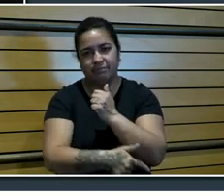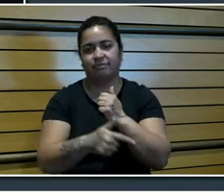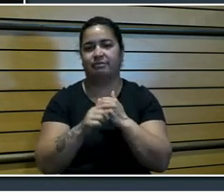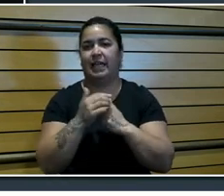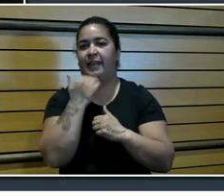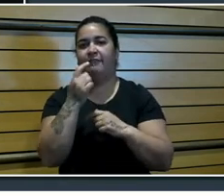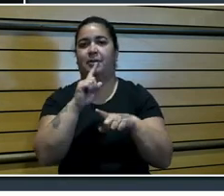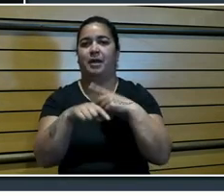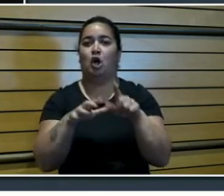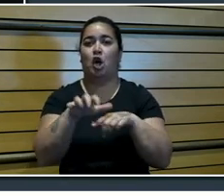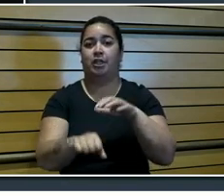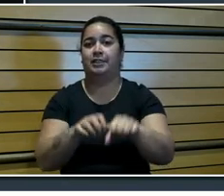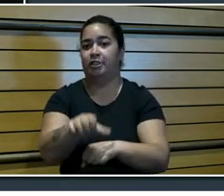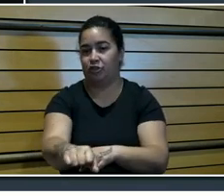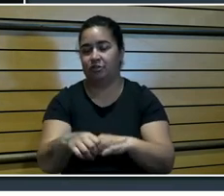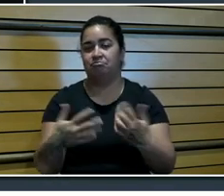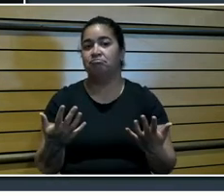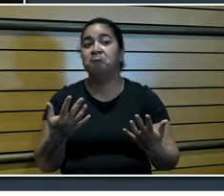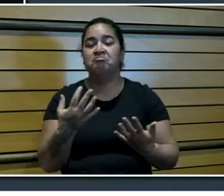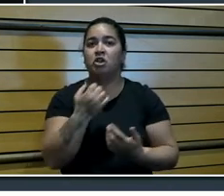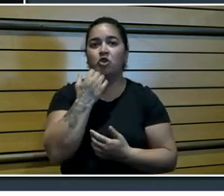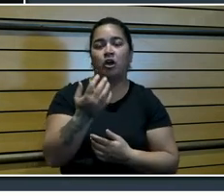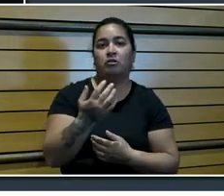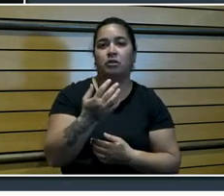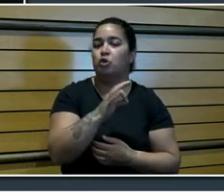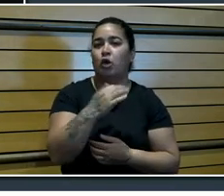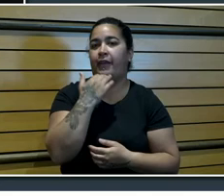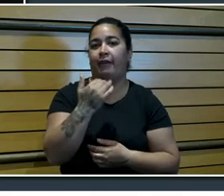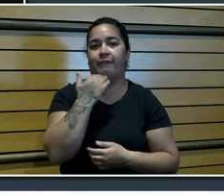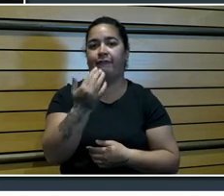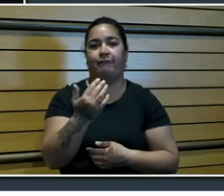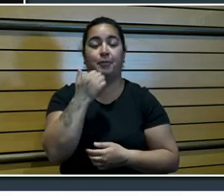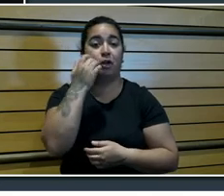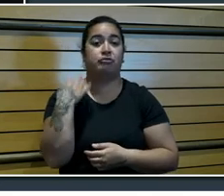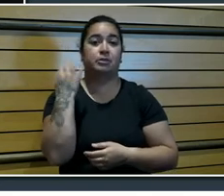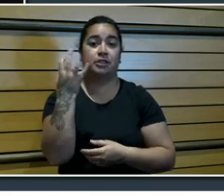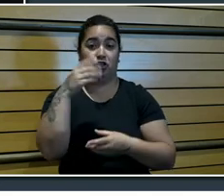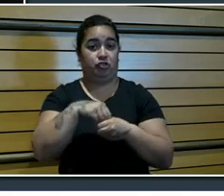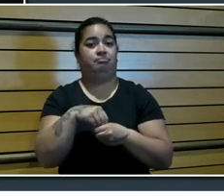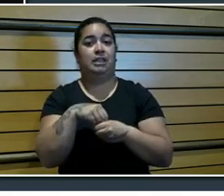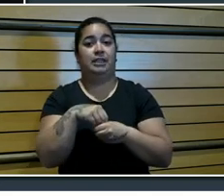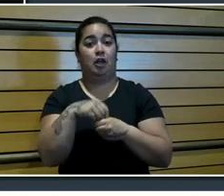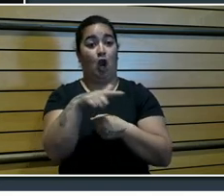current lack of representation within New Zealand democracy at a council level and national level.